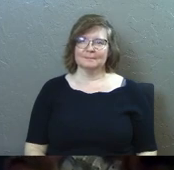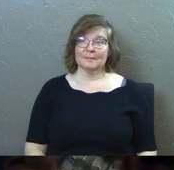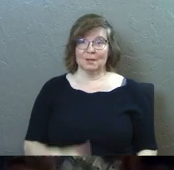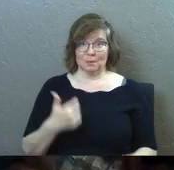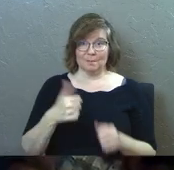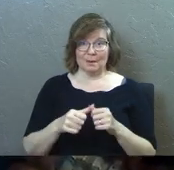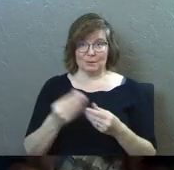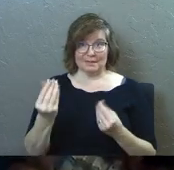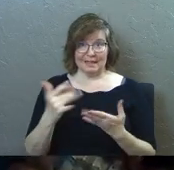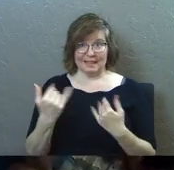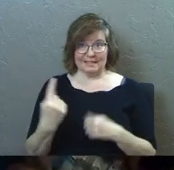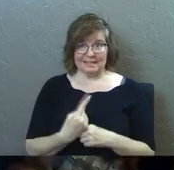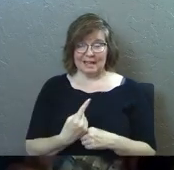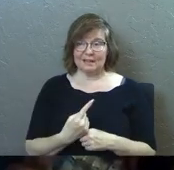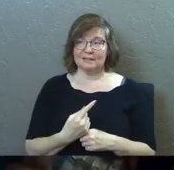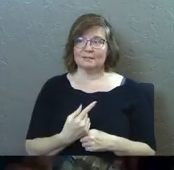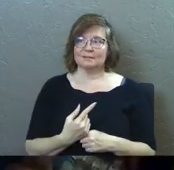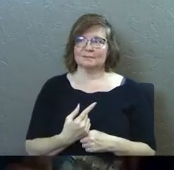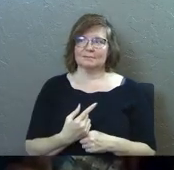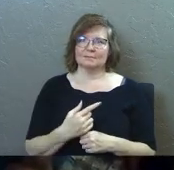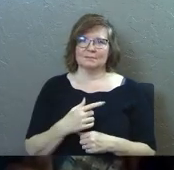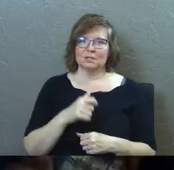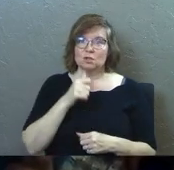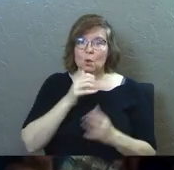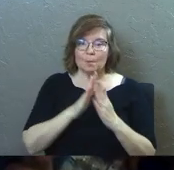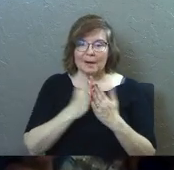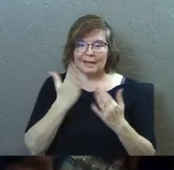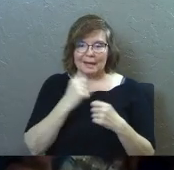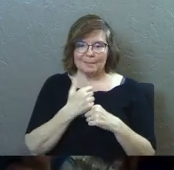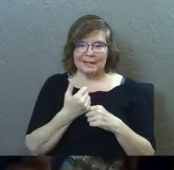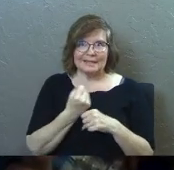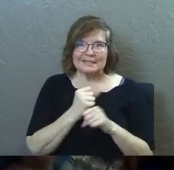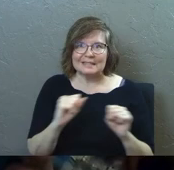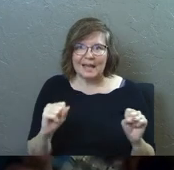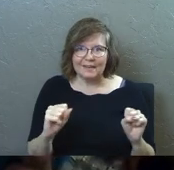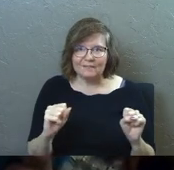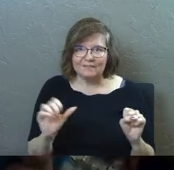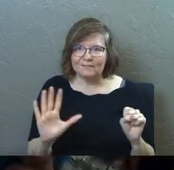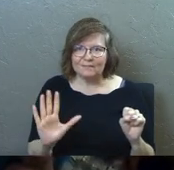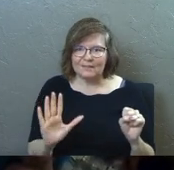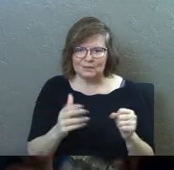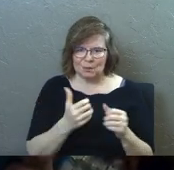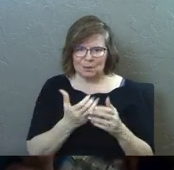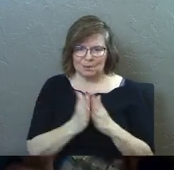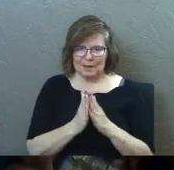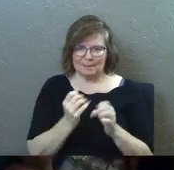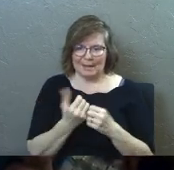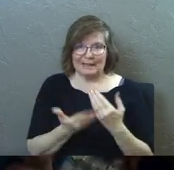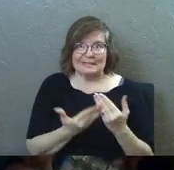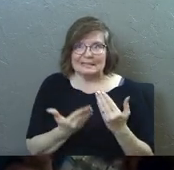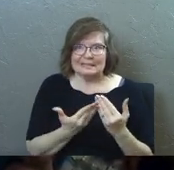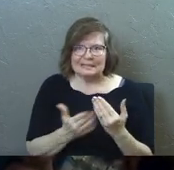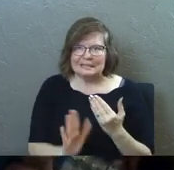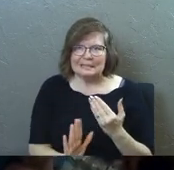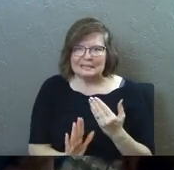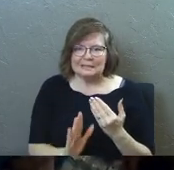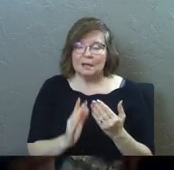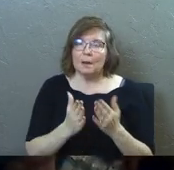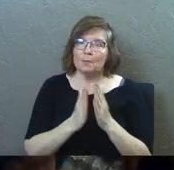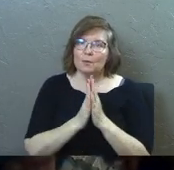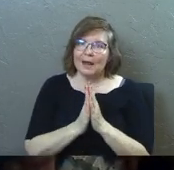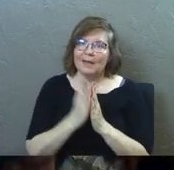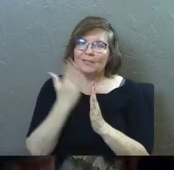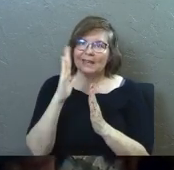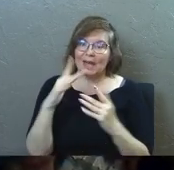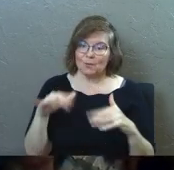And remember what he was telling us that day? It was, hey, don't pray that God would make things safe. Don't pray that God would make things easy. How about we